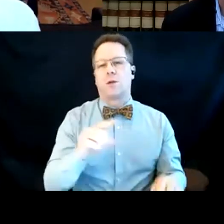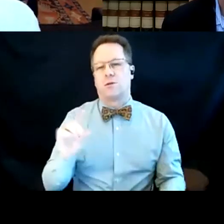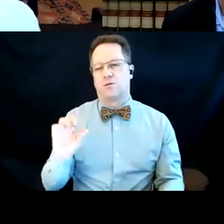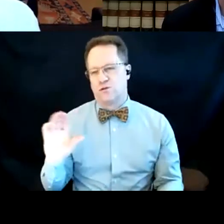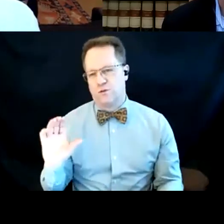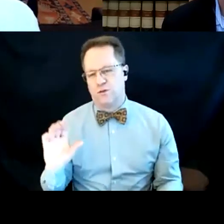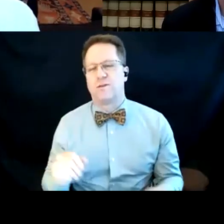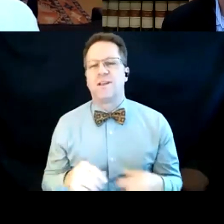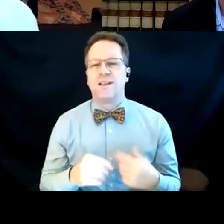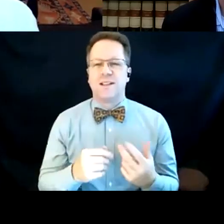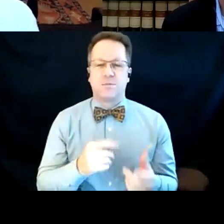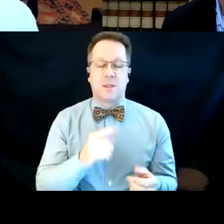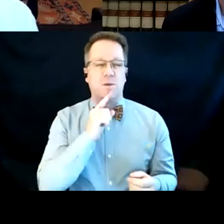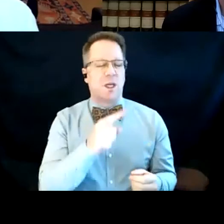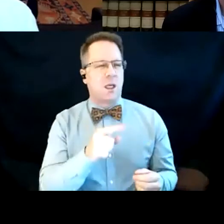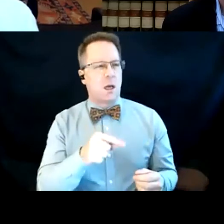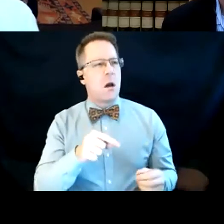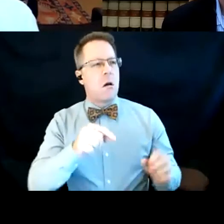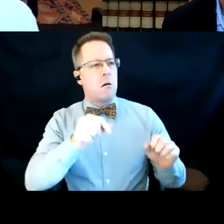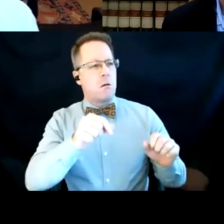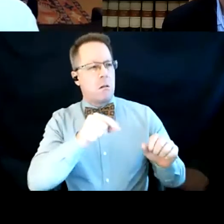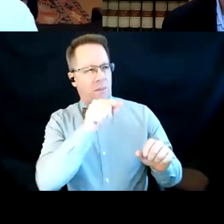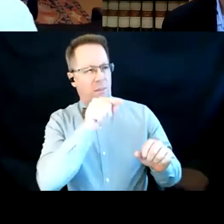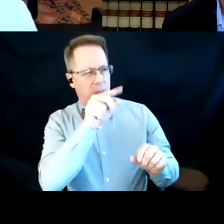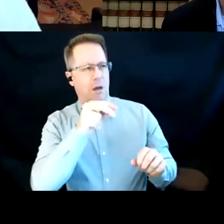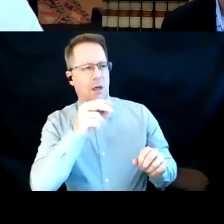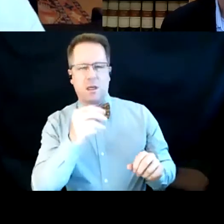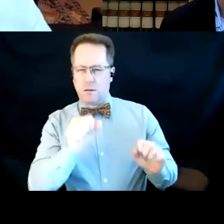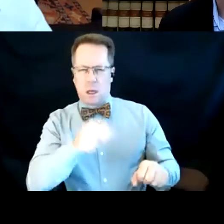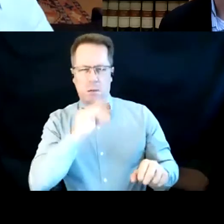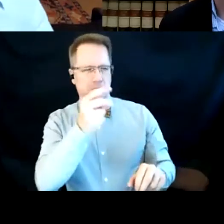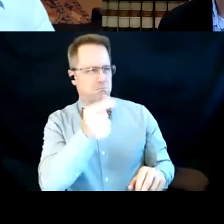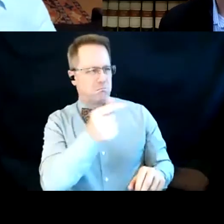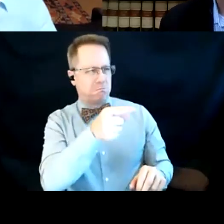for a number of years. That they often,